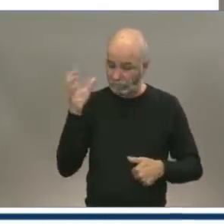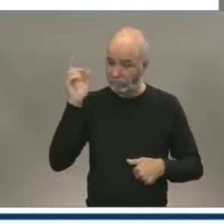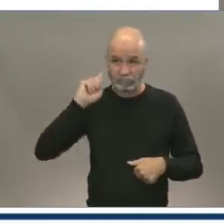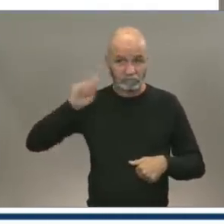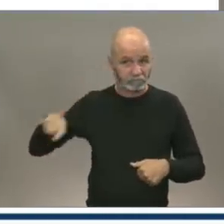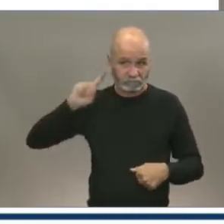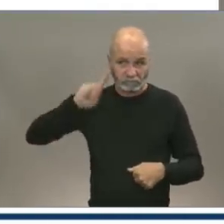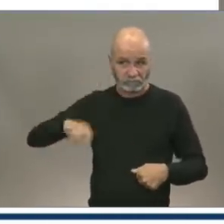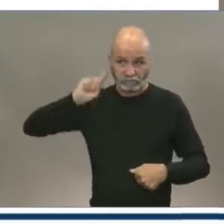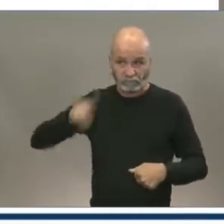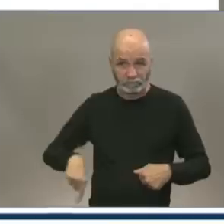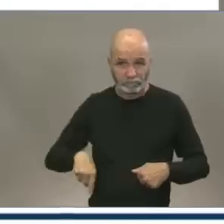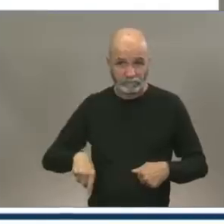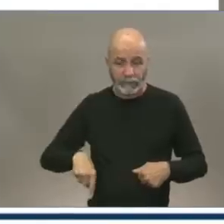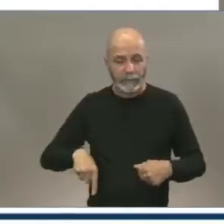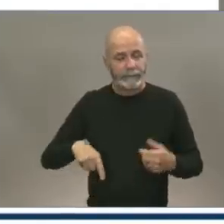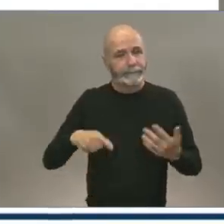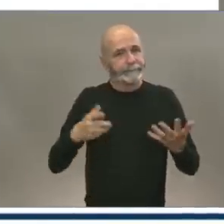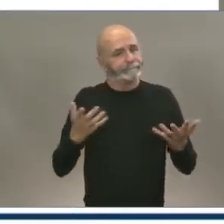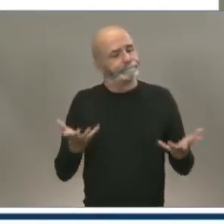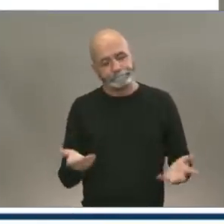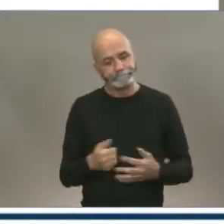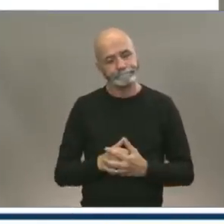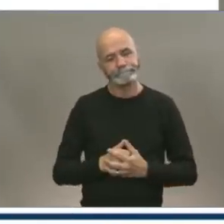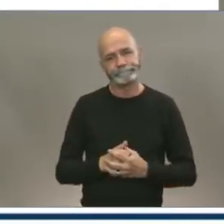share of the work.